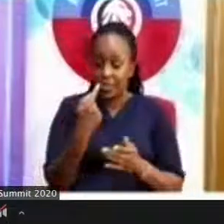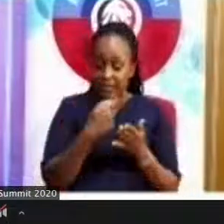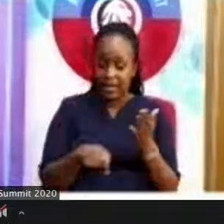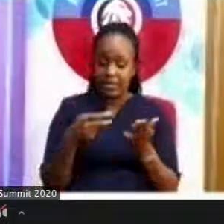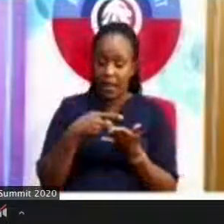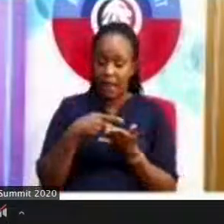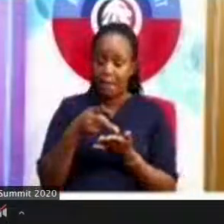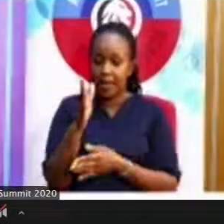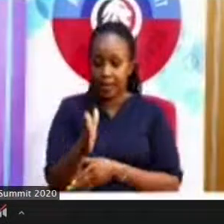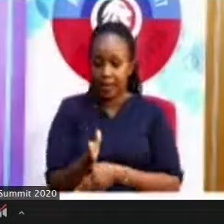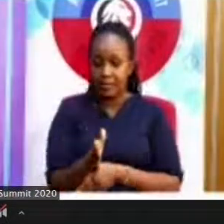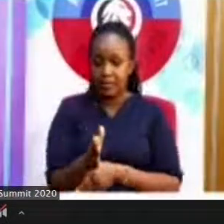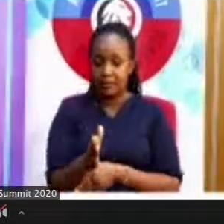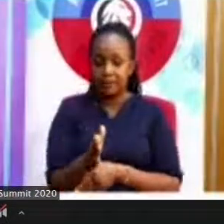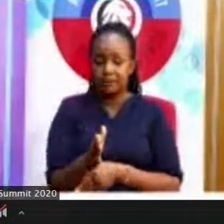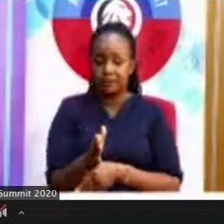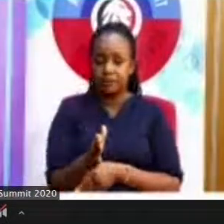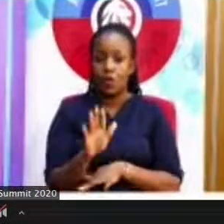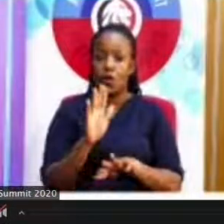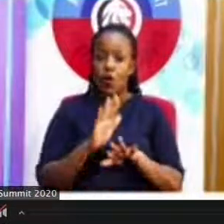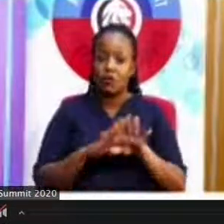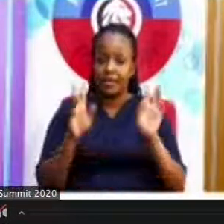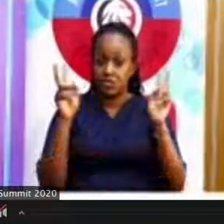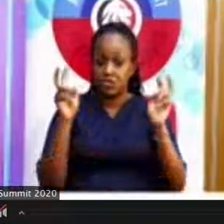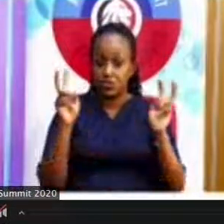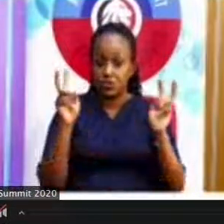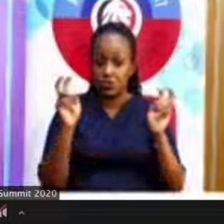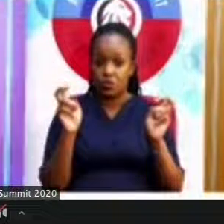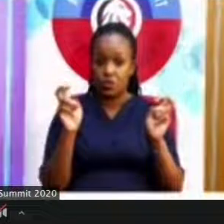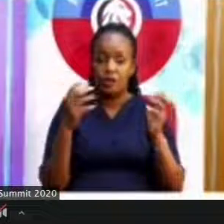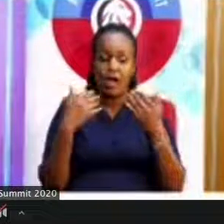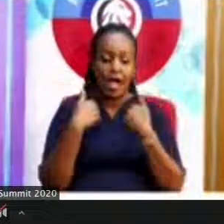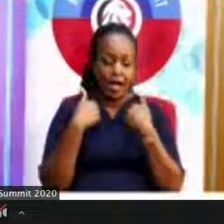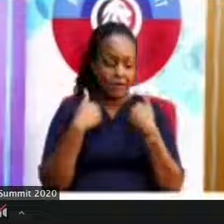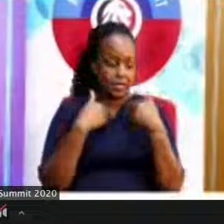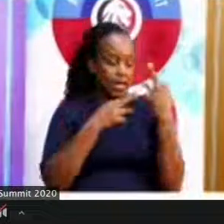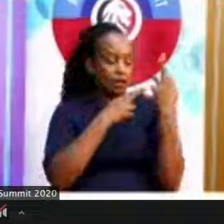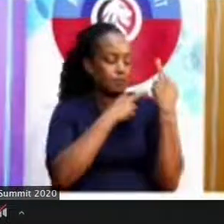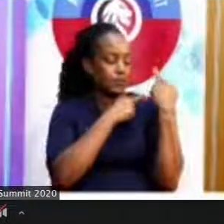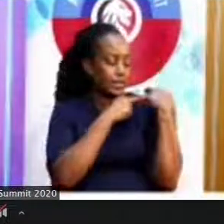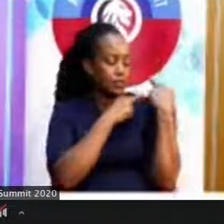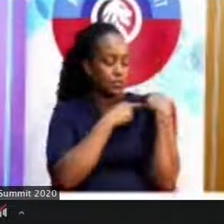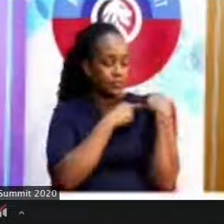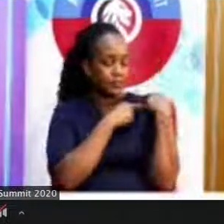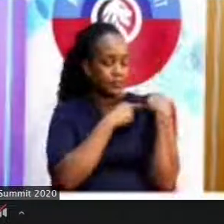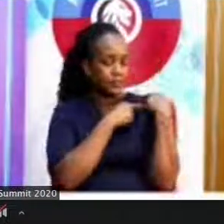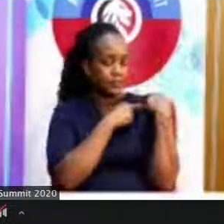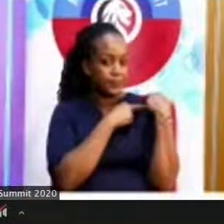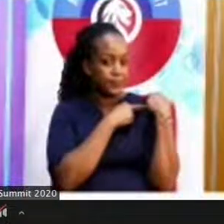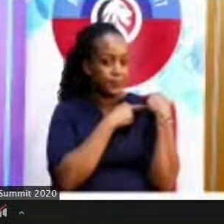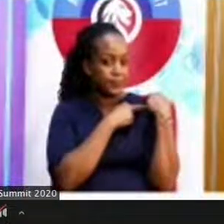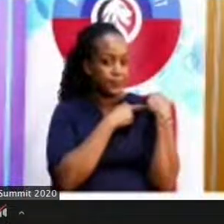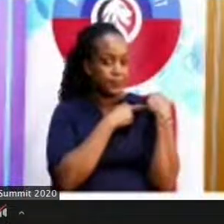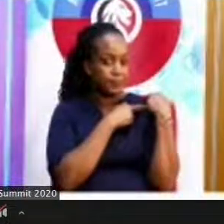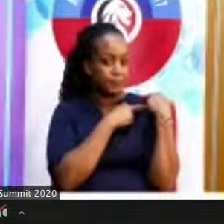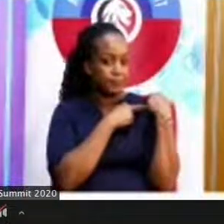regards issues of filing obligations, payment obligations, and all the like.